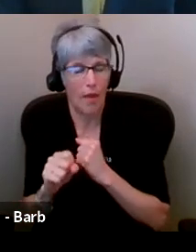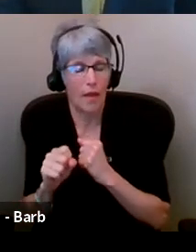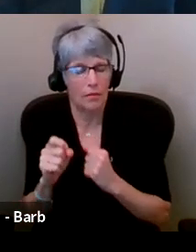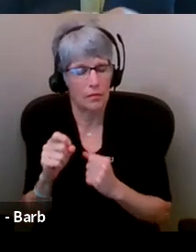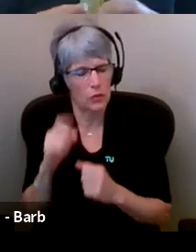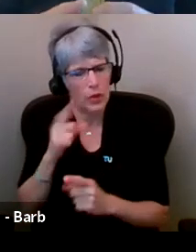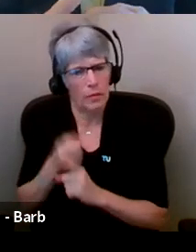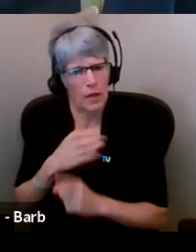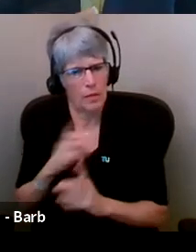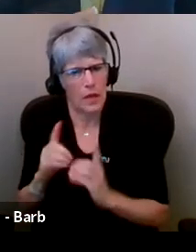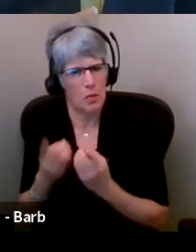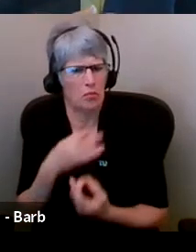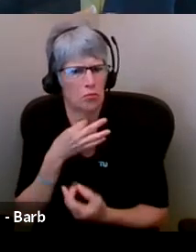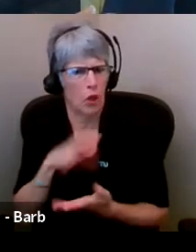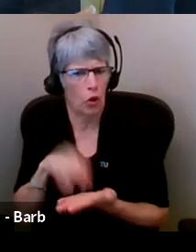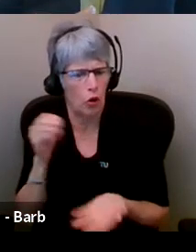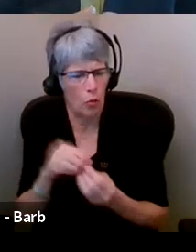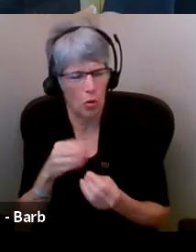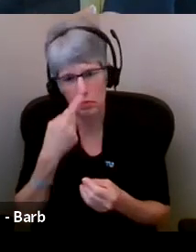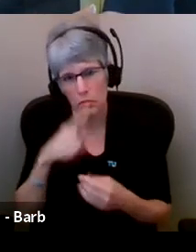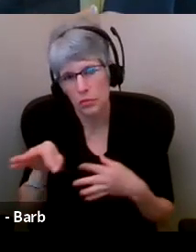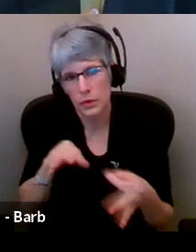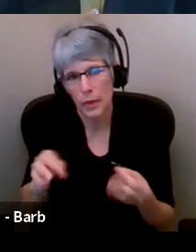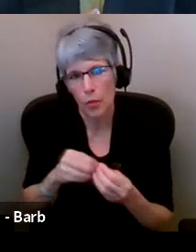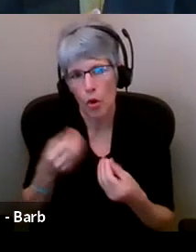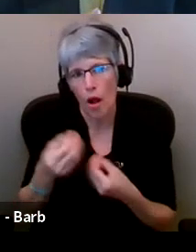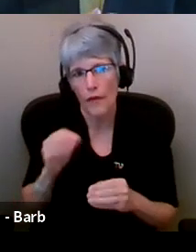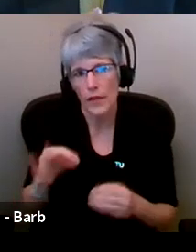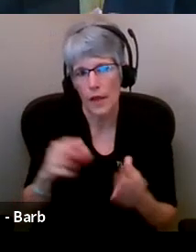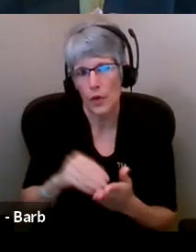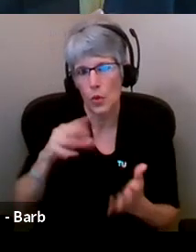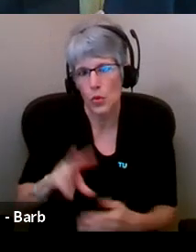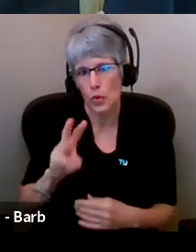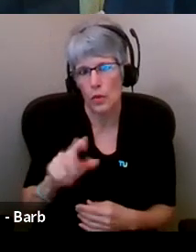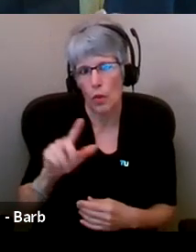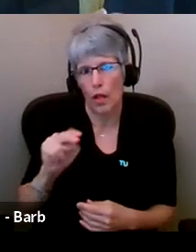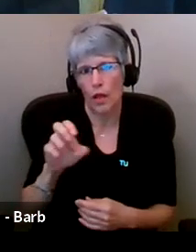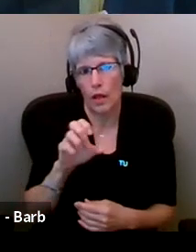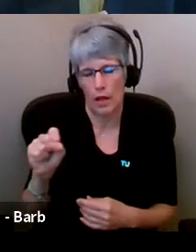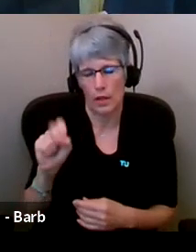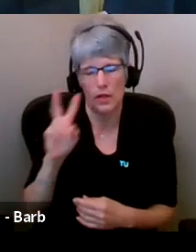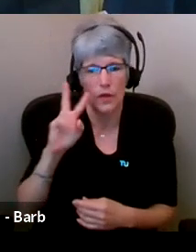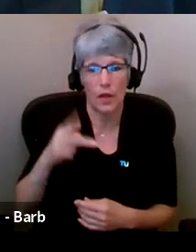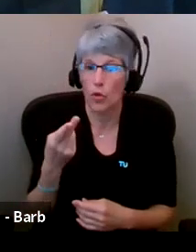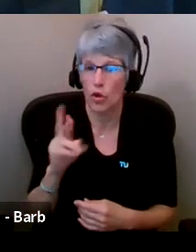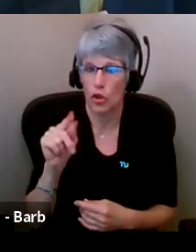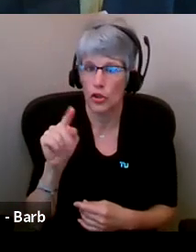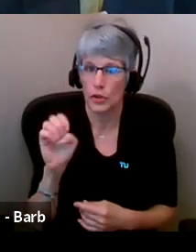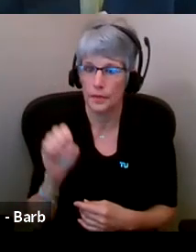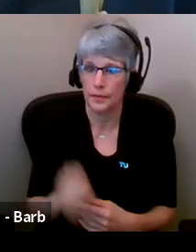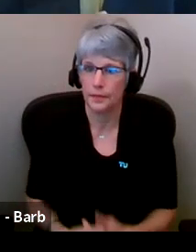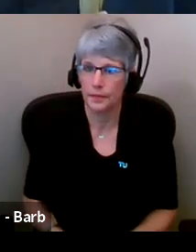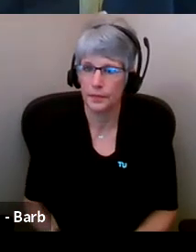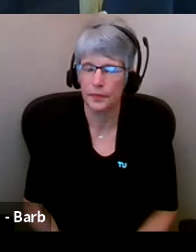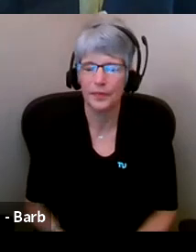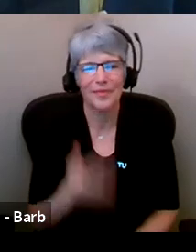some more. Could you tell me more about the Office of Student Wellness? I'll go to Vice President Hurte to provide some additional details there.